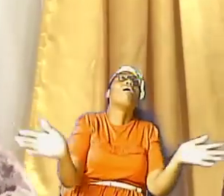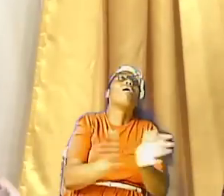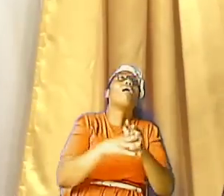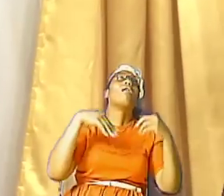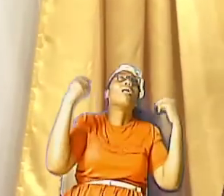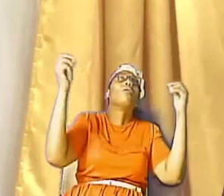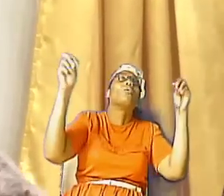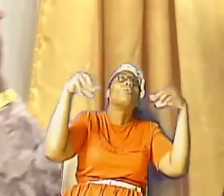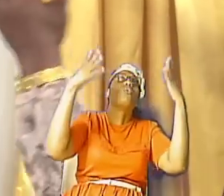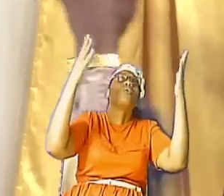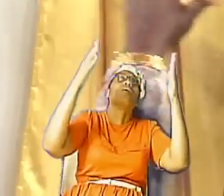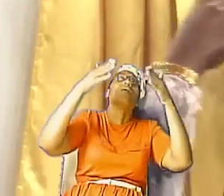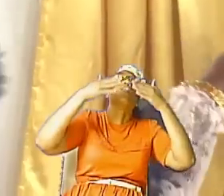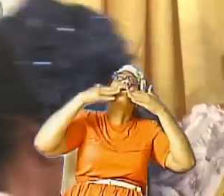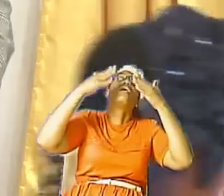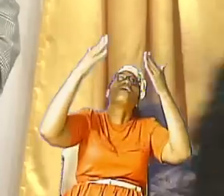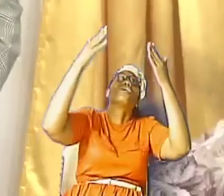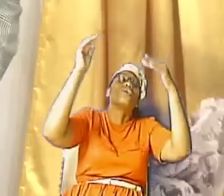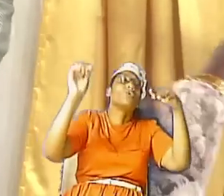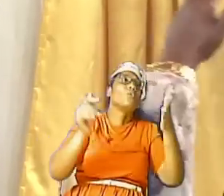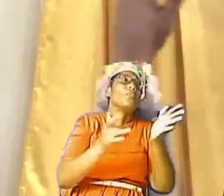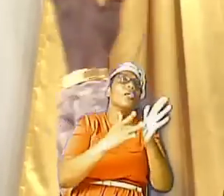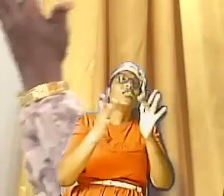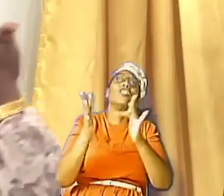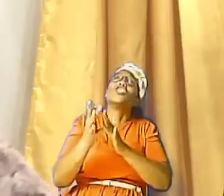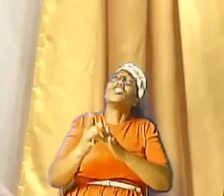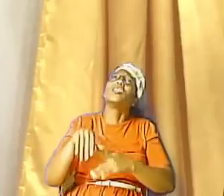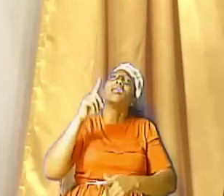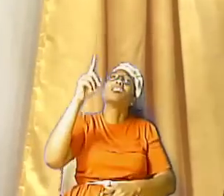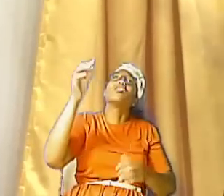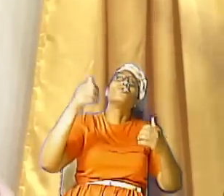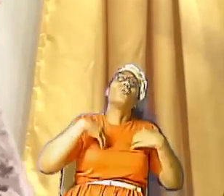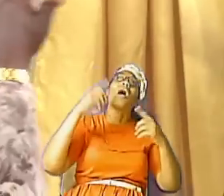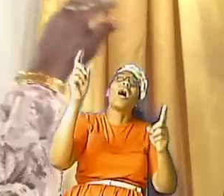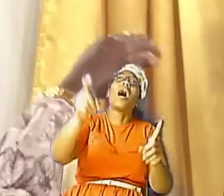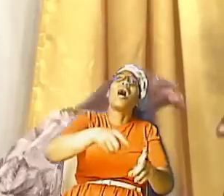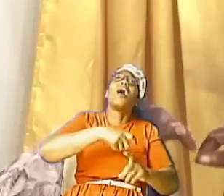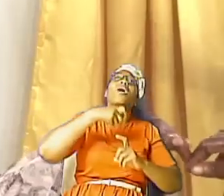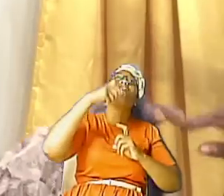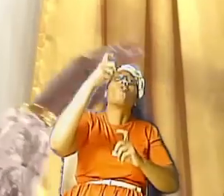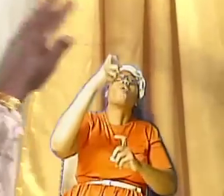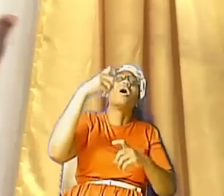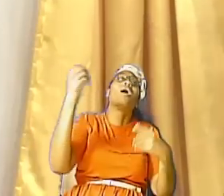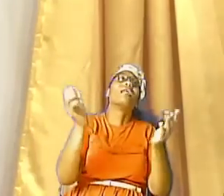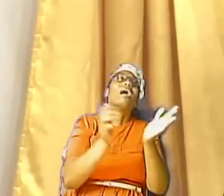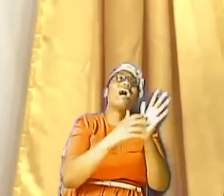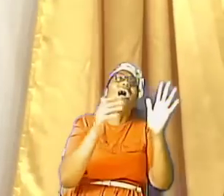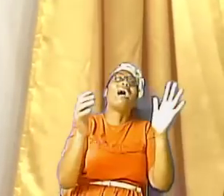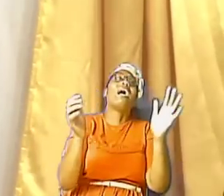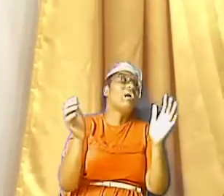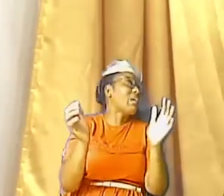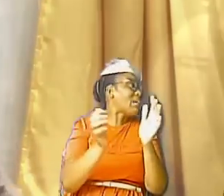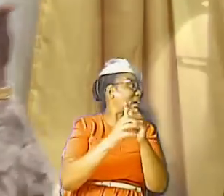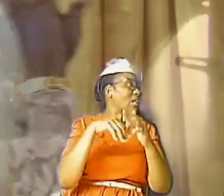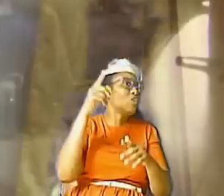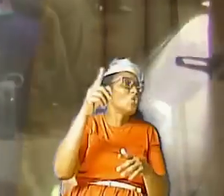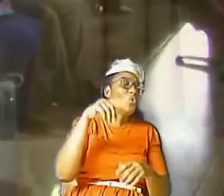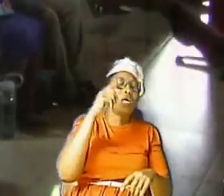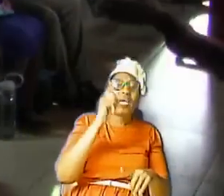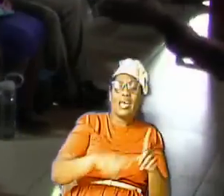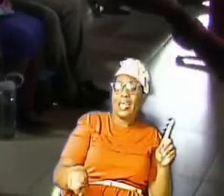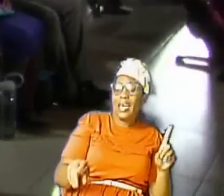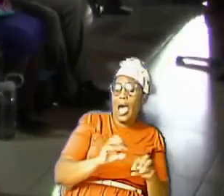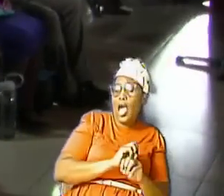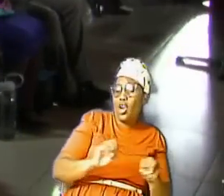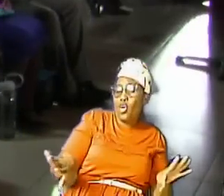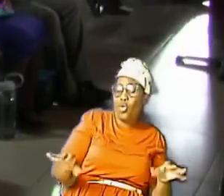Hallelujah. Hallelujah. Yes, Lord, you have won again. You cannot lose, you cannot lose,